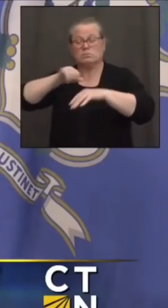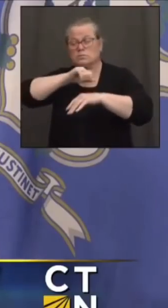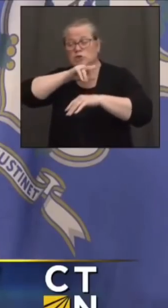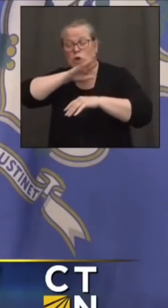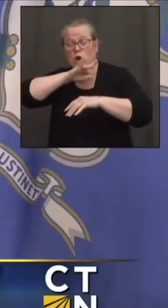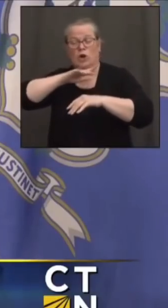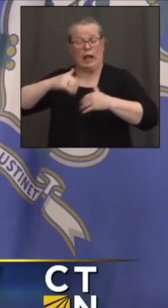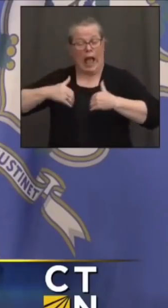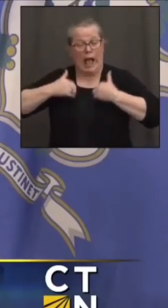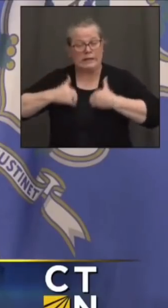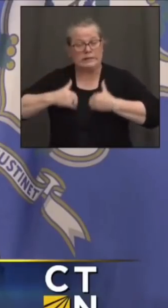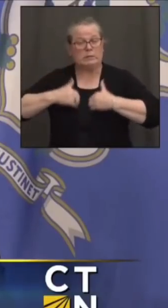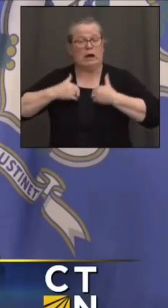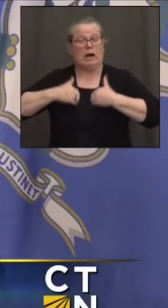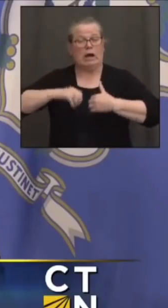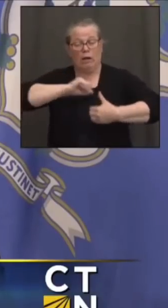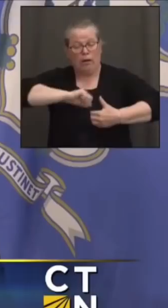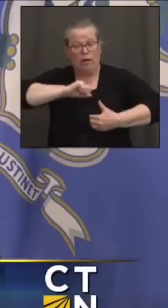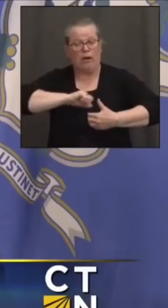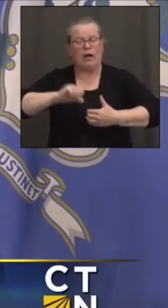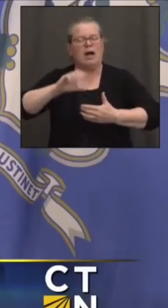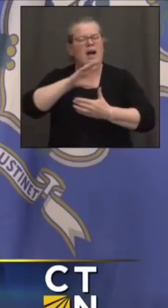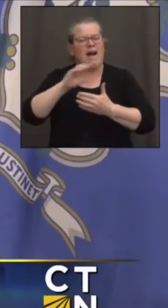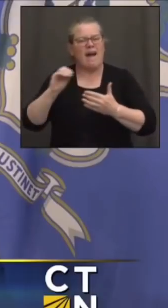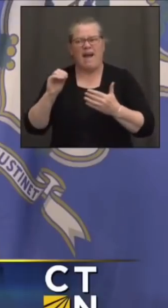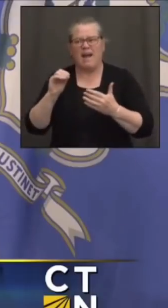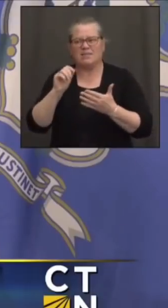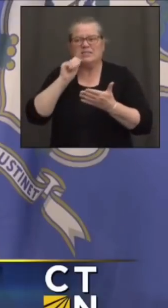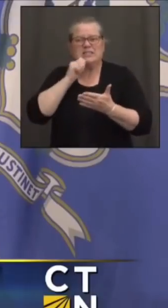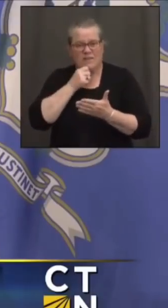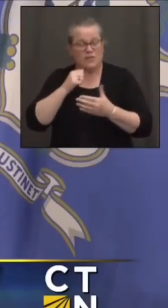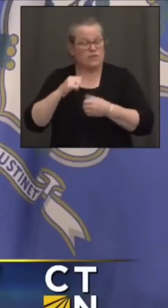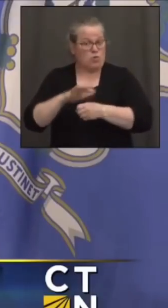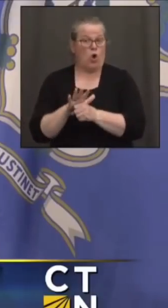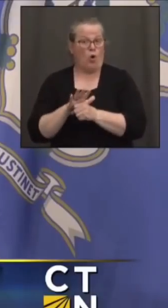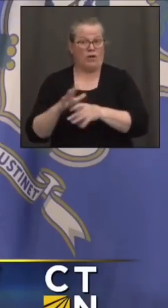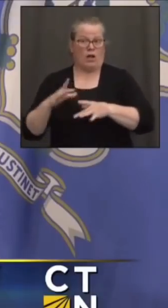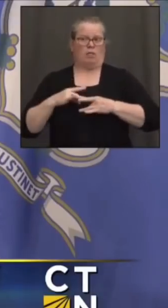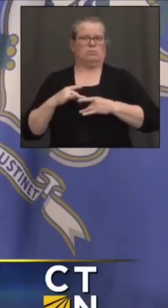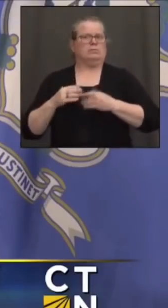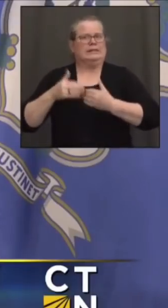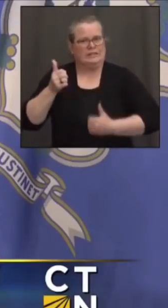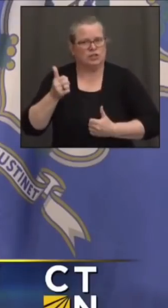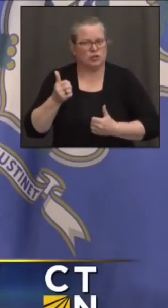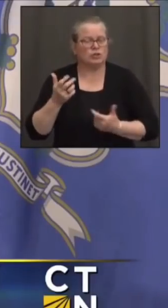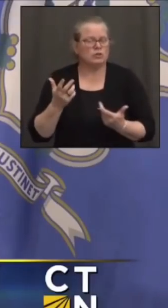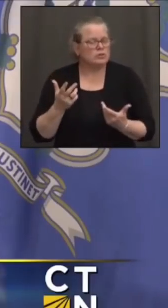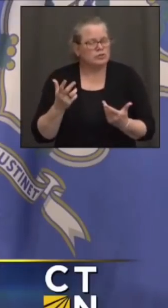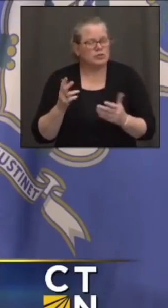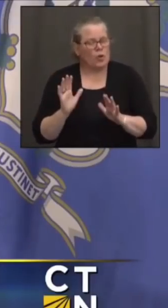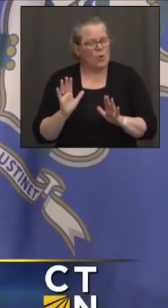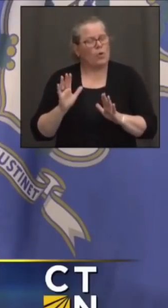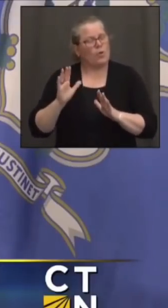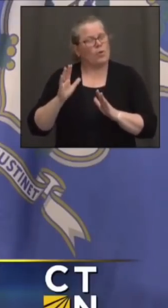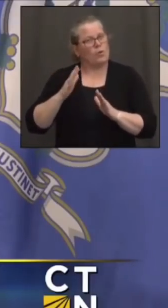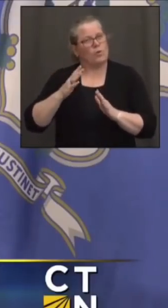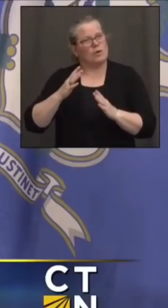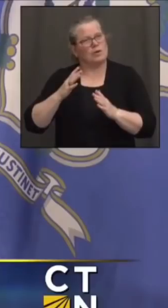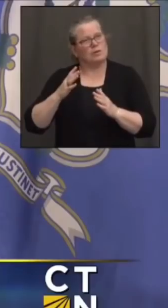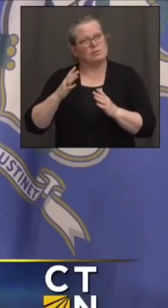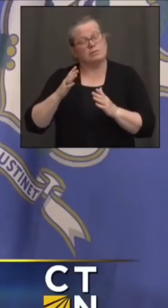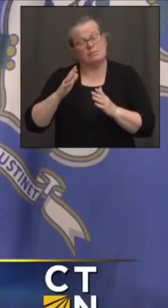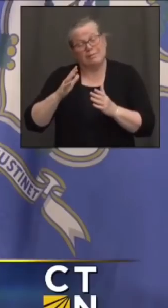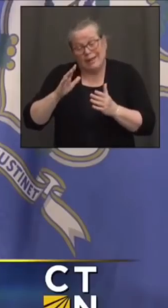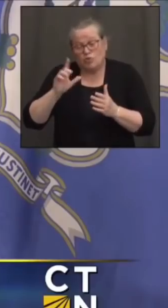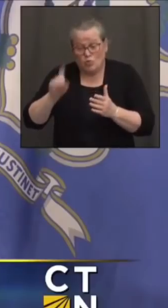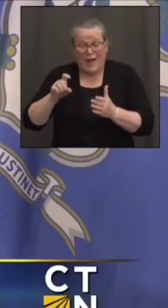from asthma and much more likely to suffer from COVID because of that. So, to me, you got to pay your bills in